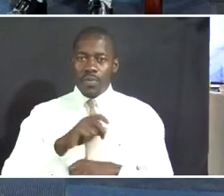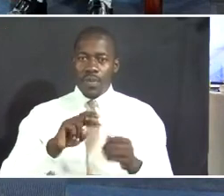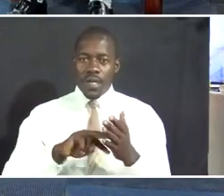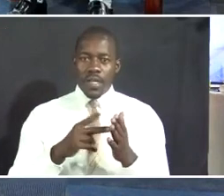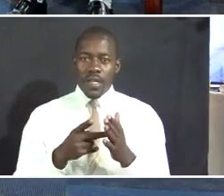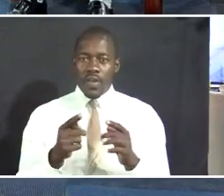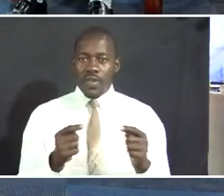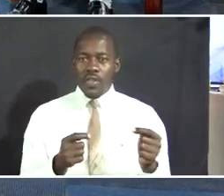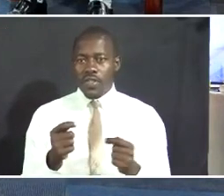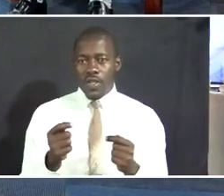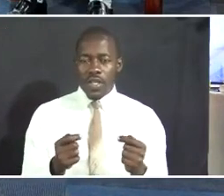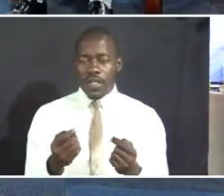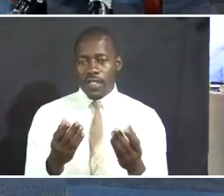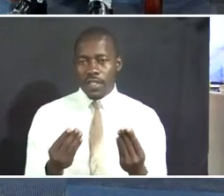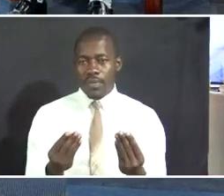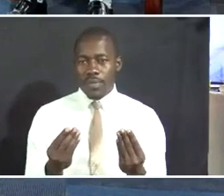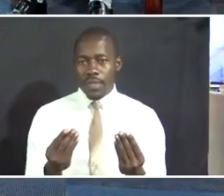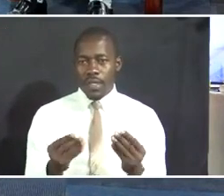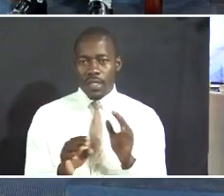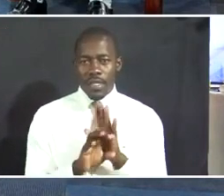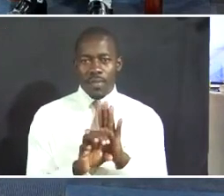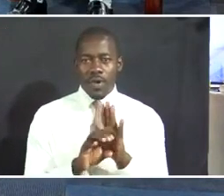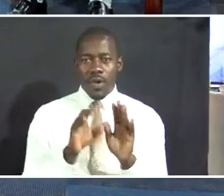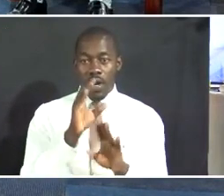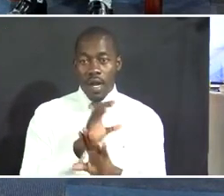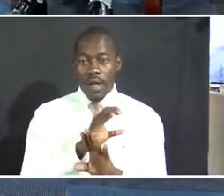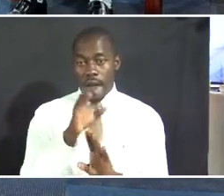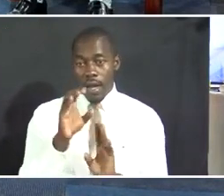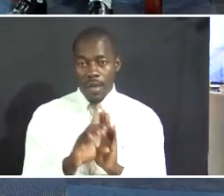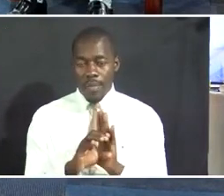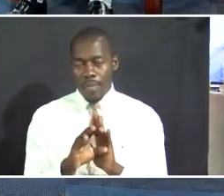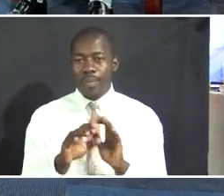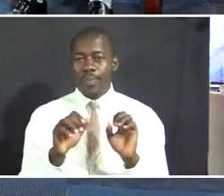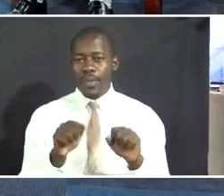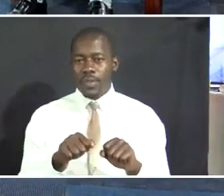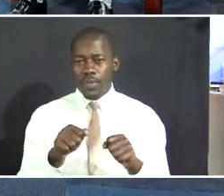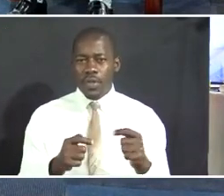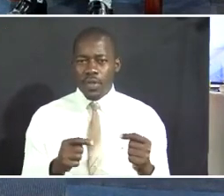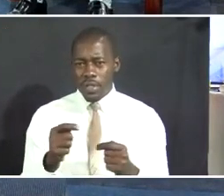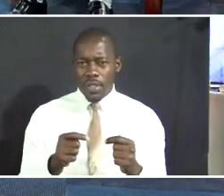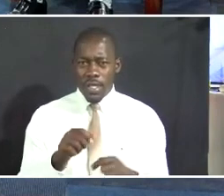point, especially where curricula is concerned. Yes, we will go through